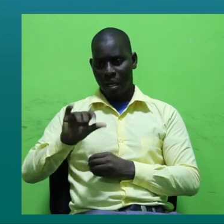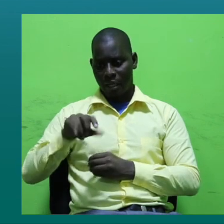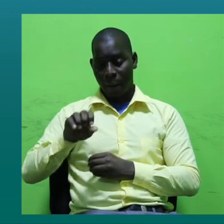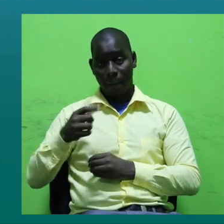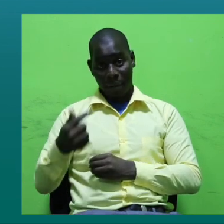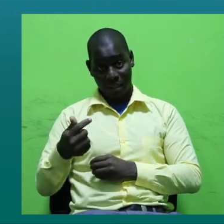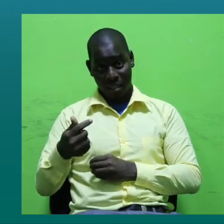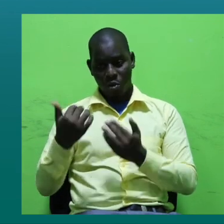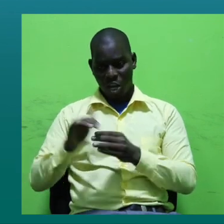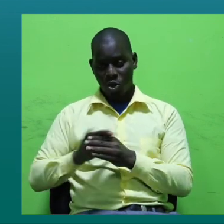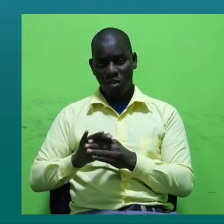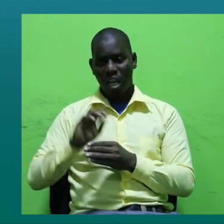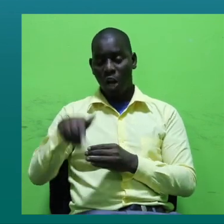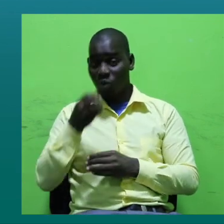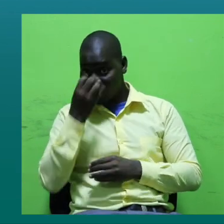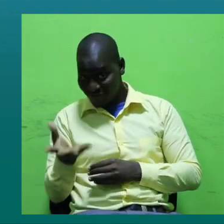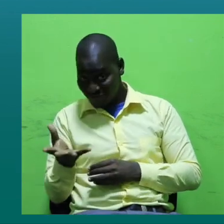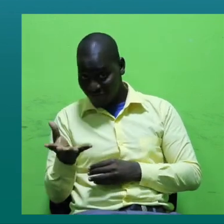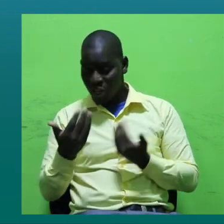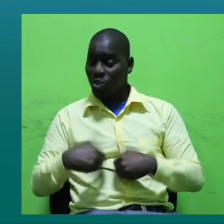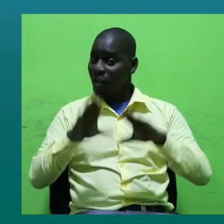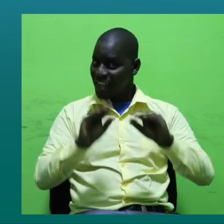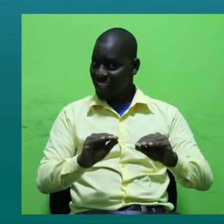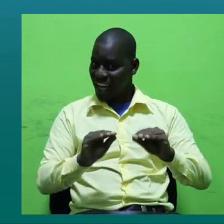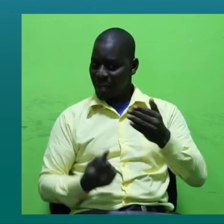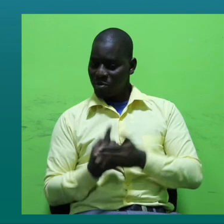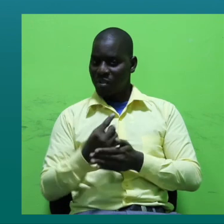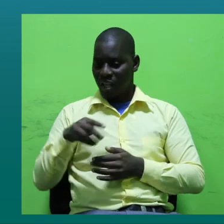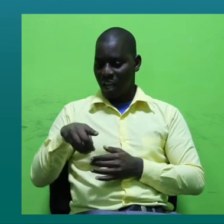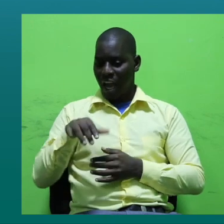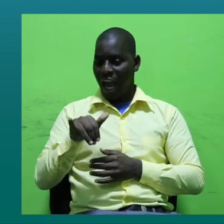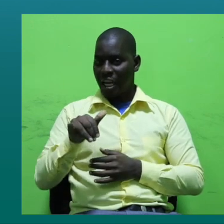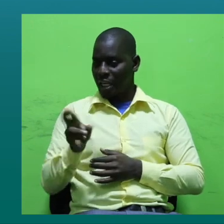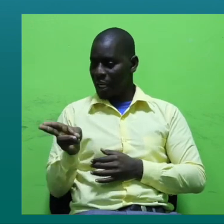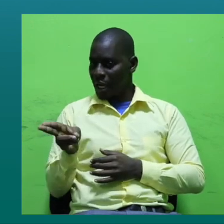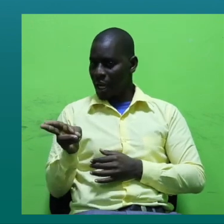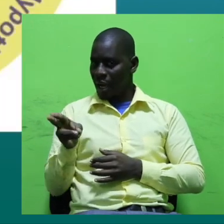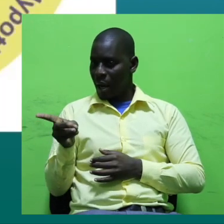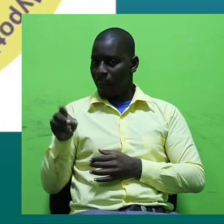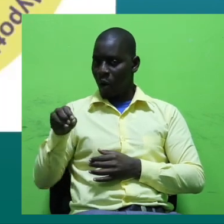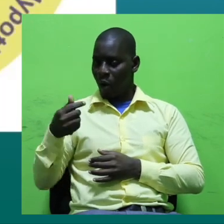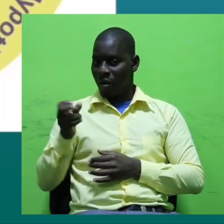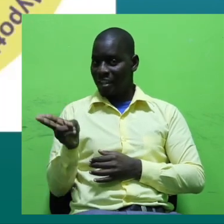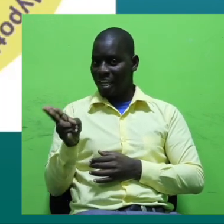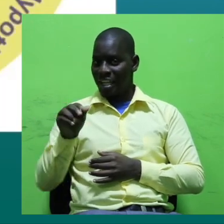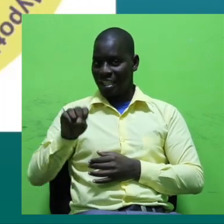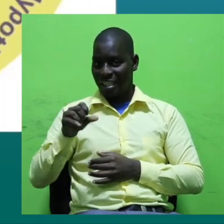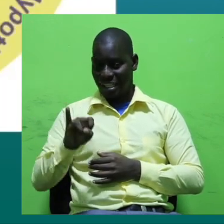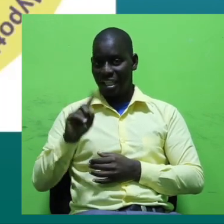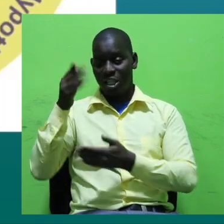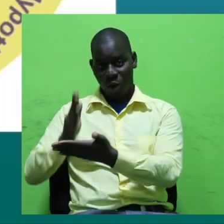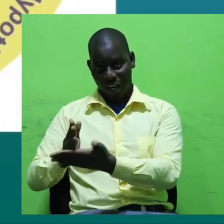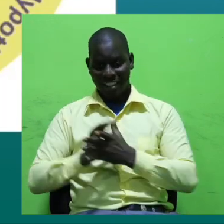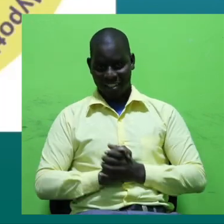accepted. Let's see the summary of this process as shown on your screen. I hope